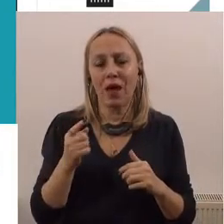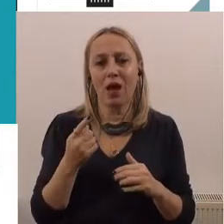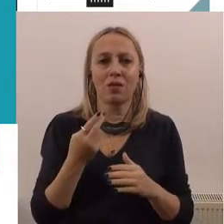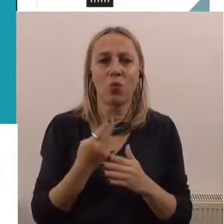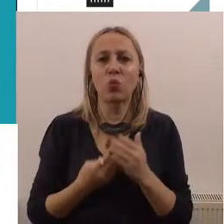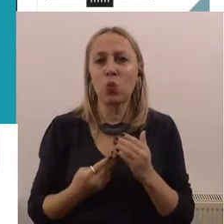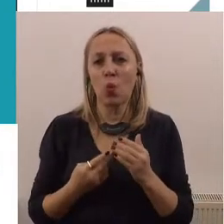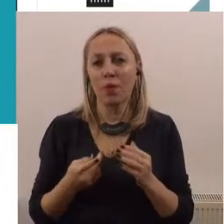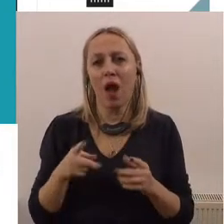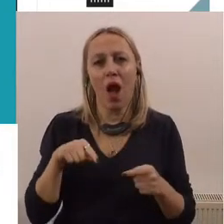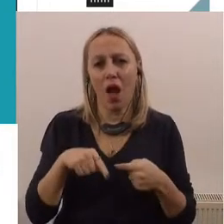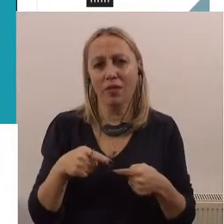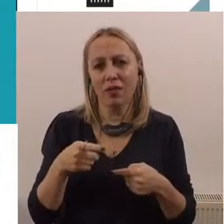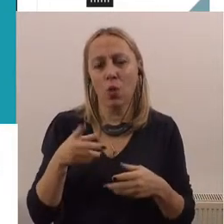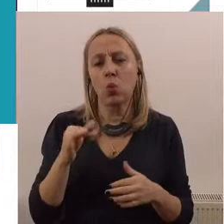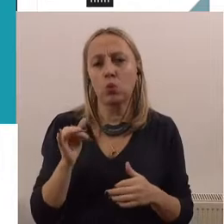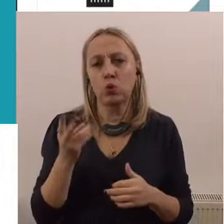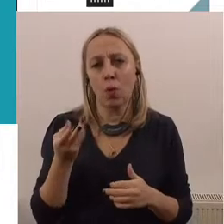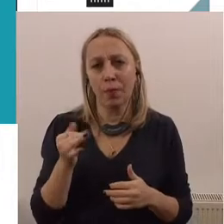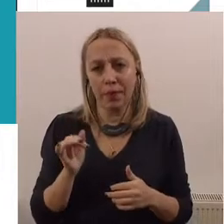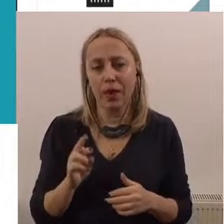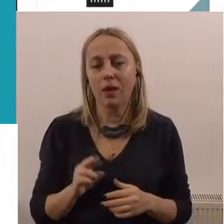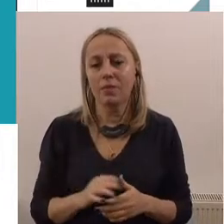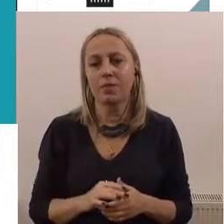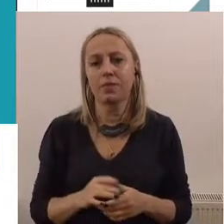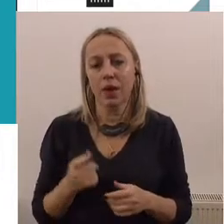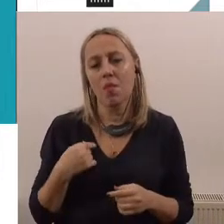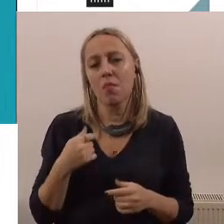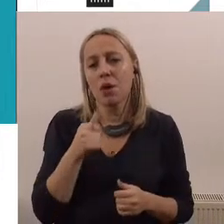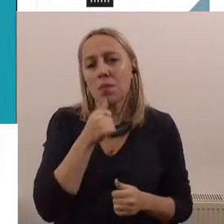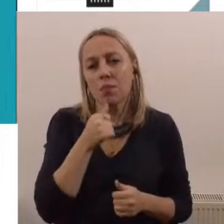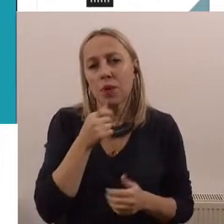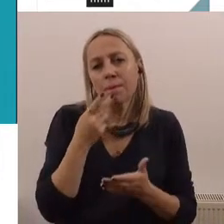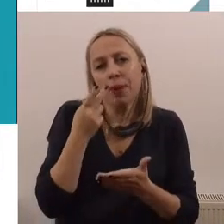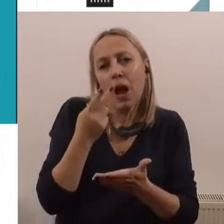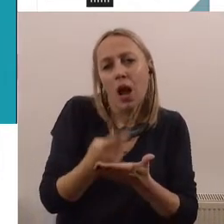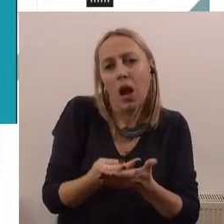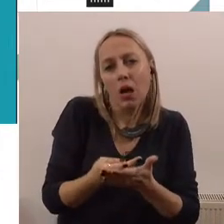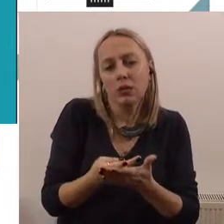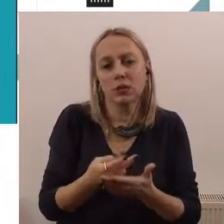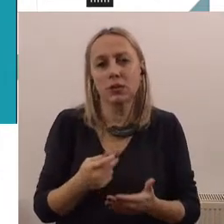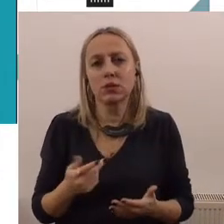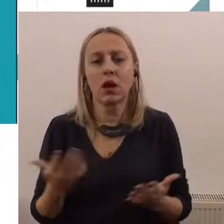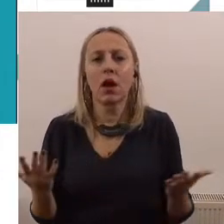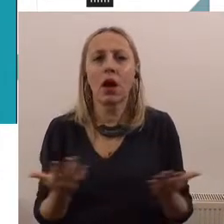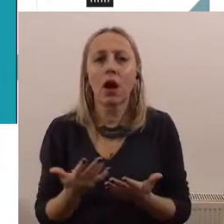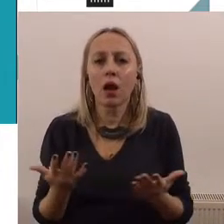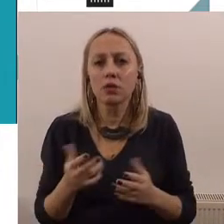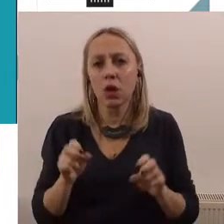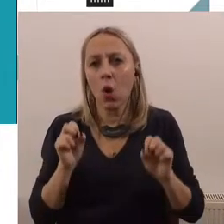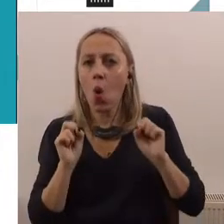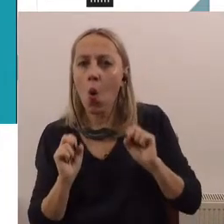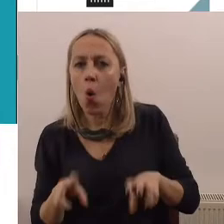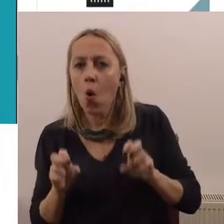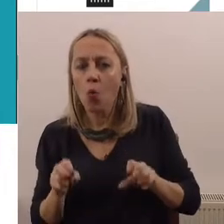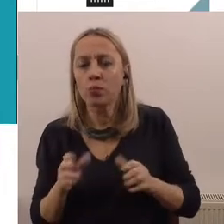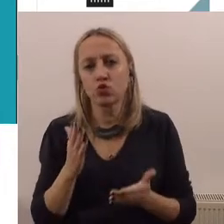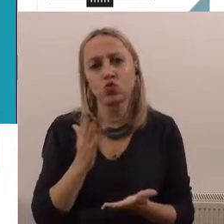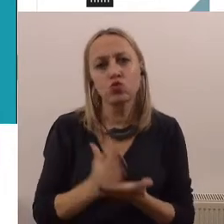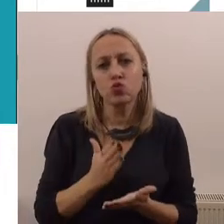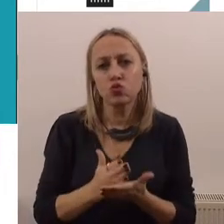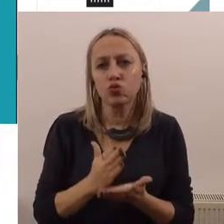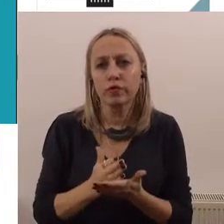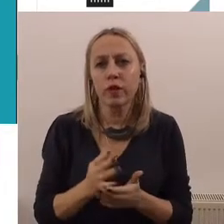show different dangers for wetlands and nature